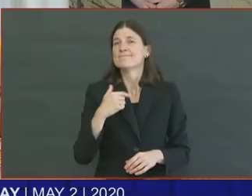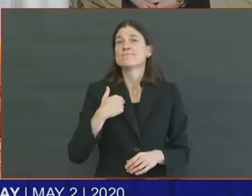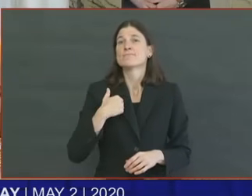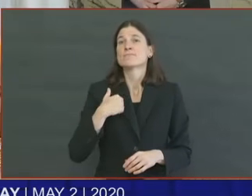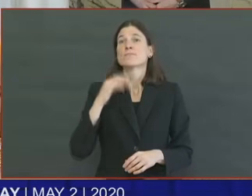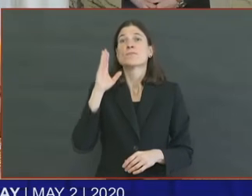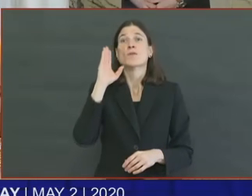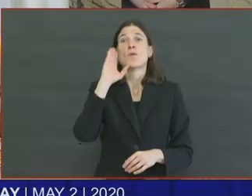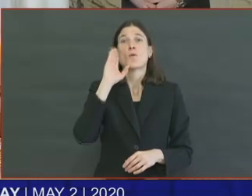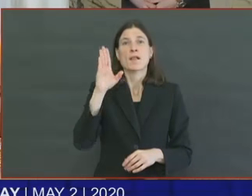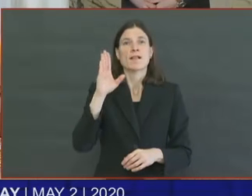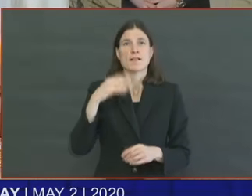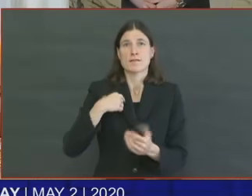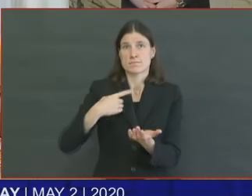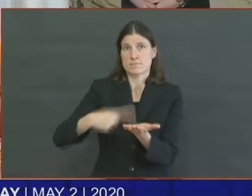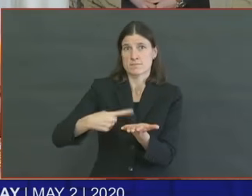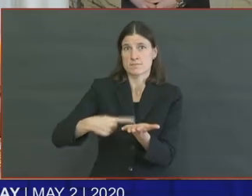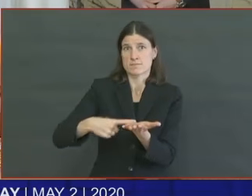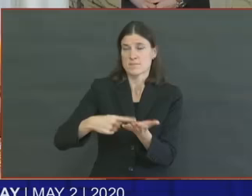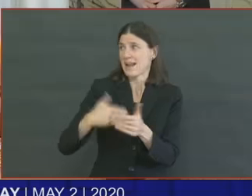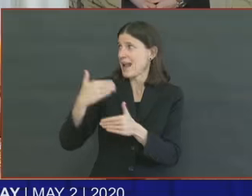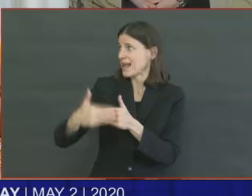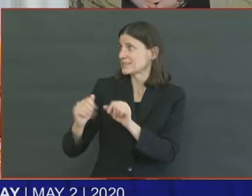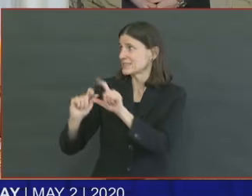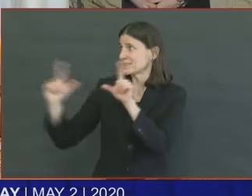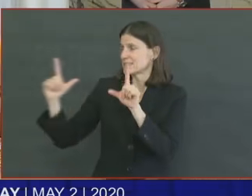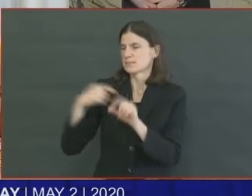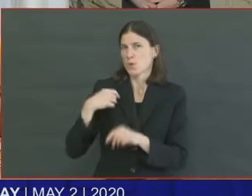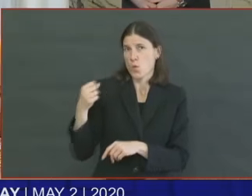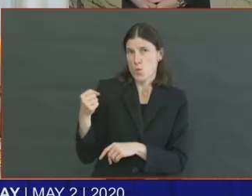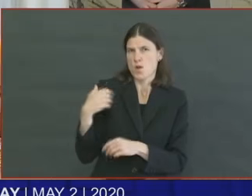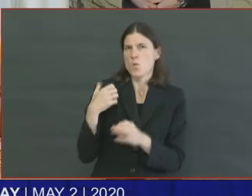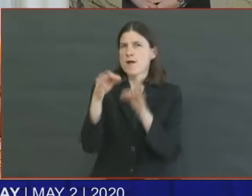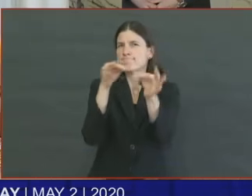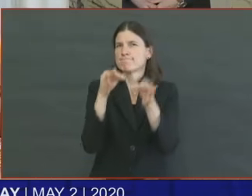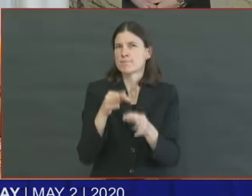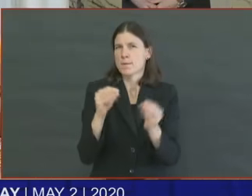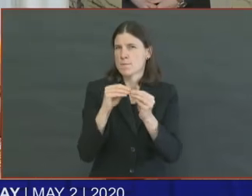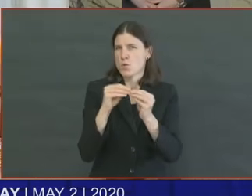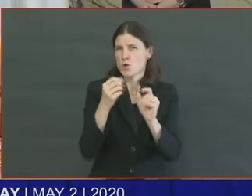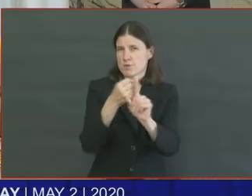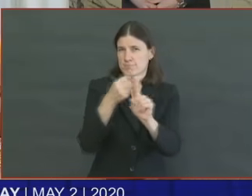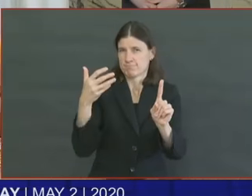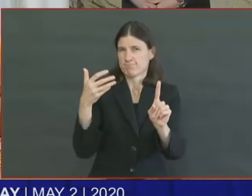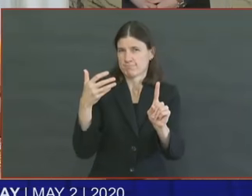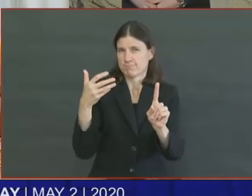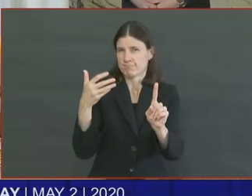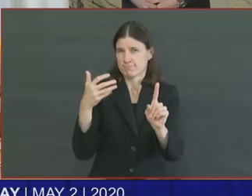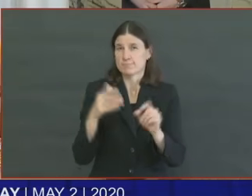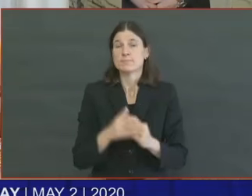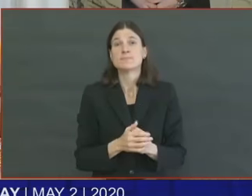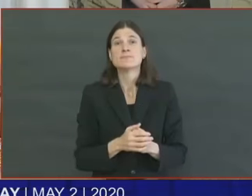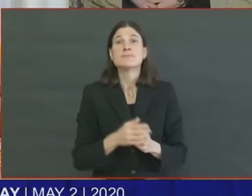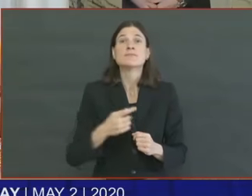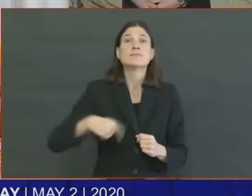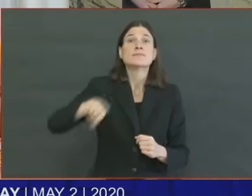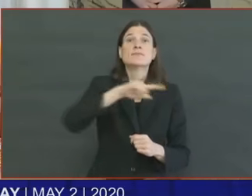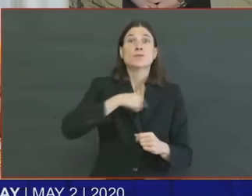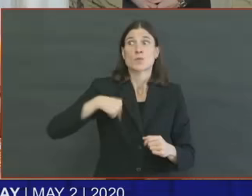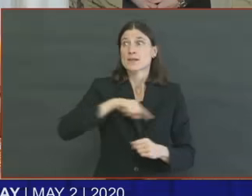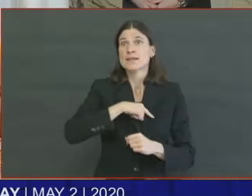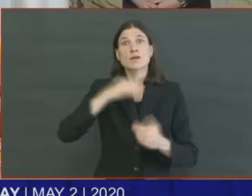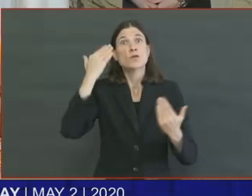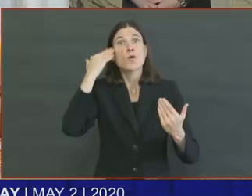a caveat, which is we don't really know with precision where we are going to